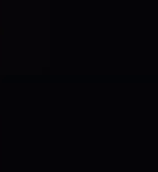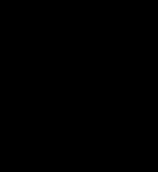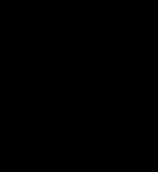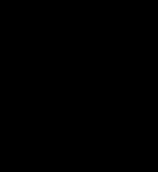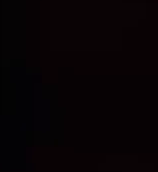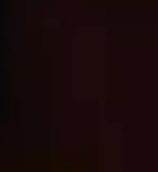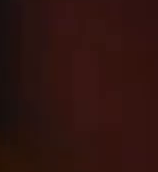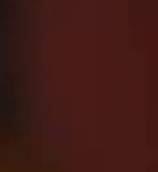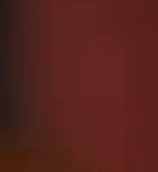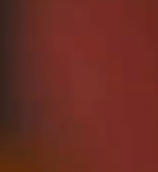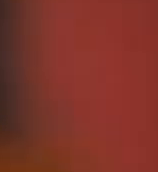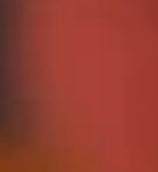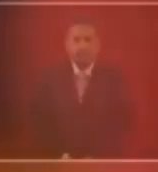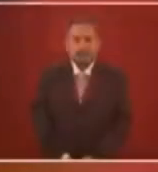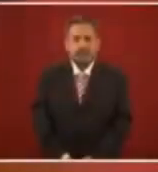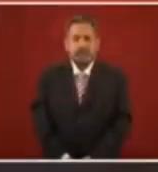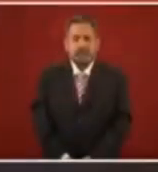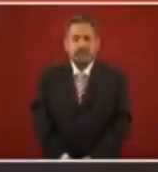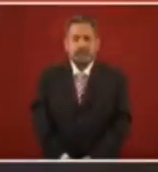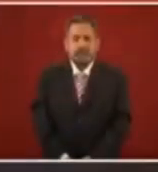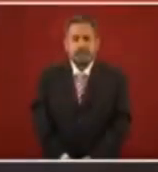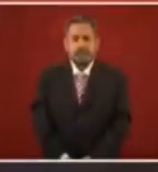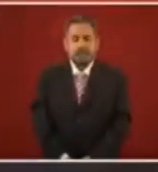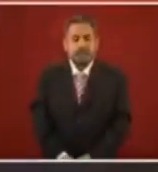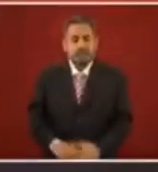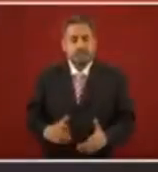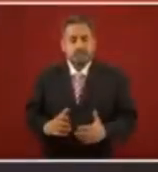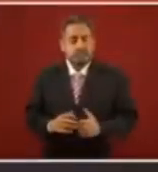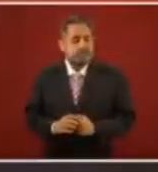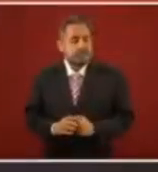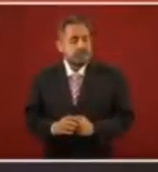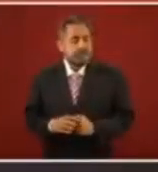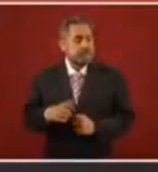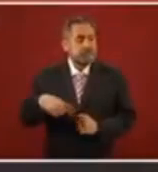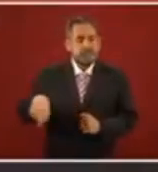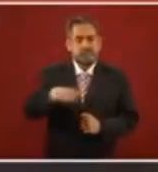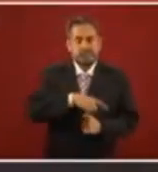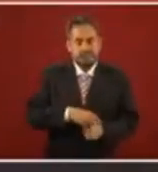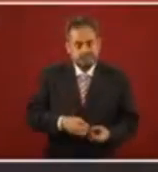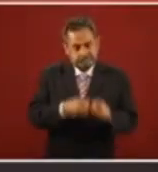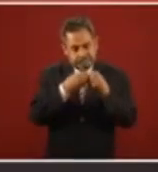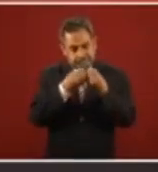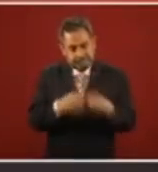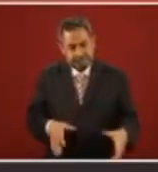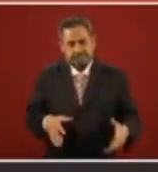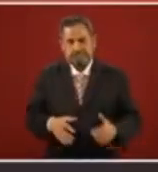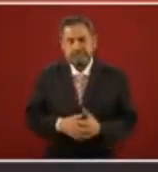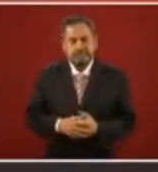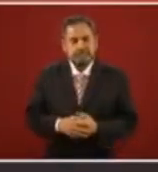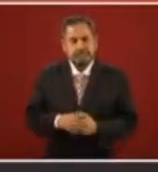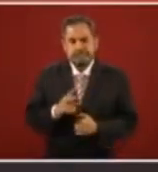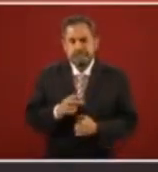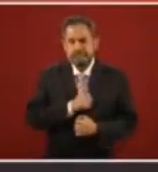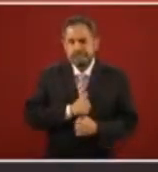...no solo es... ...lo que pierde la nación... ...por este...